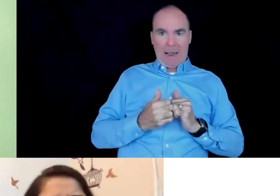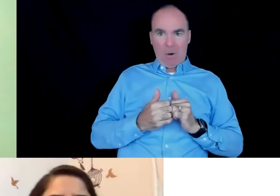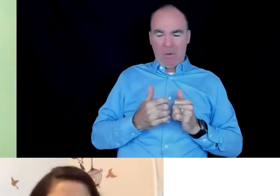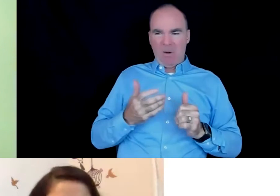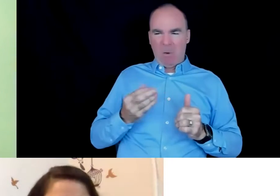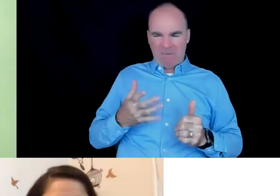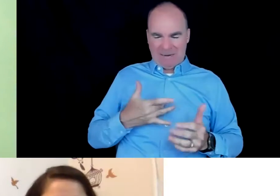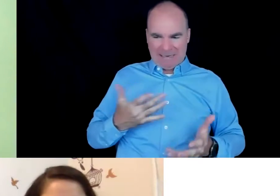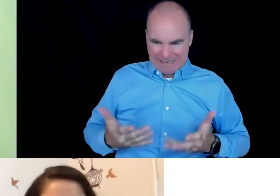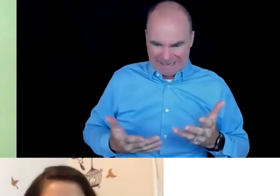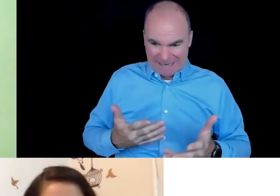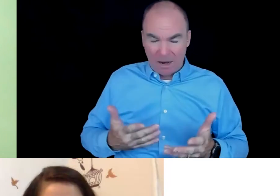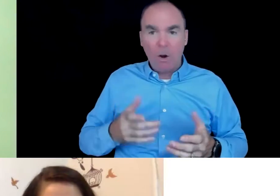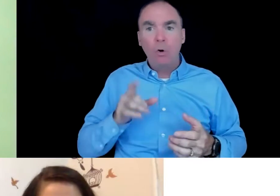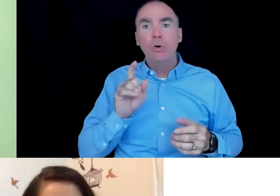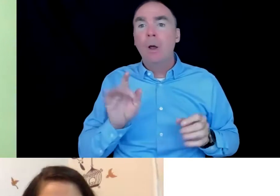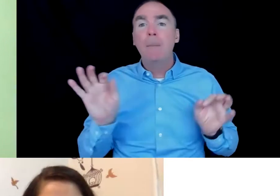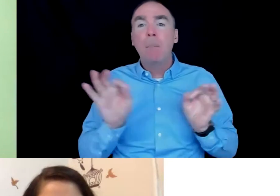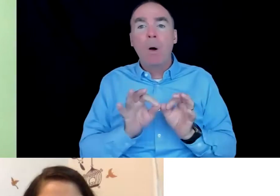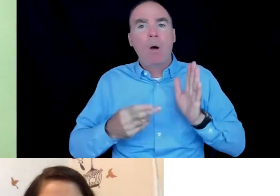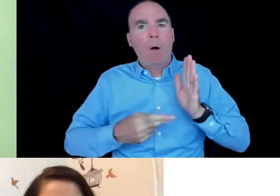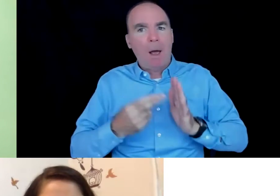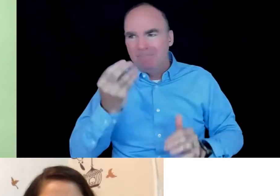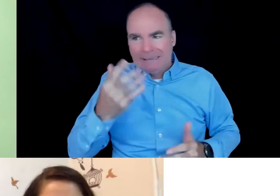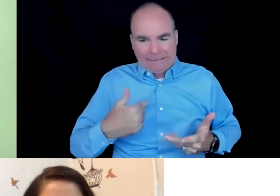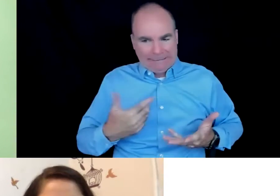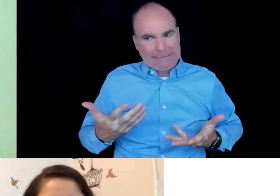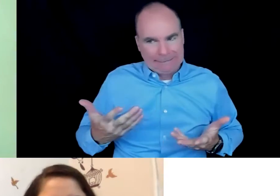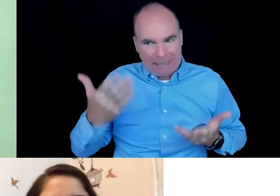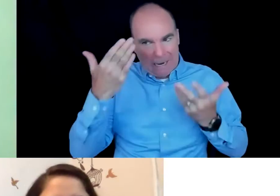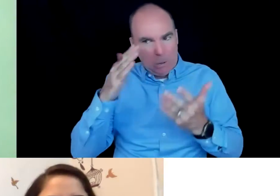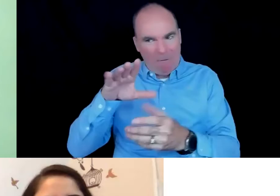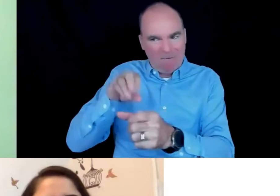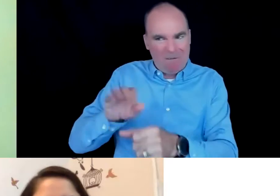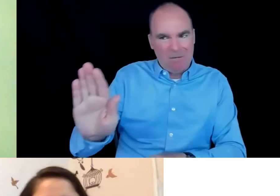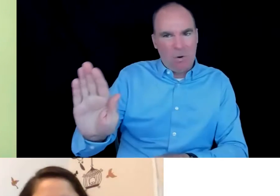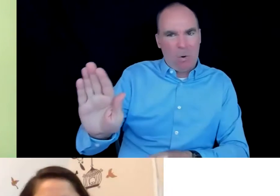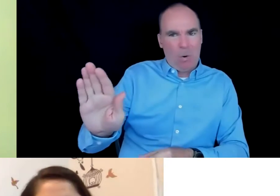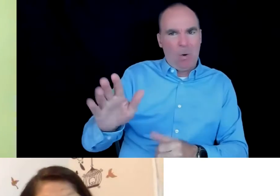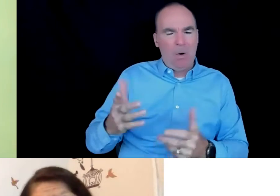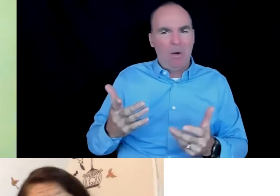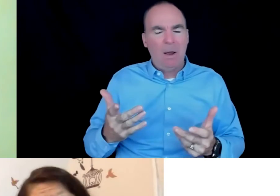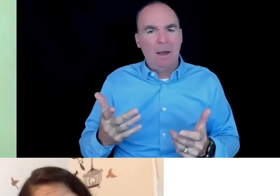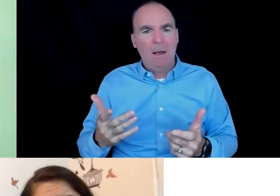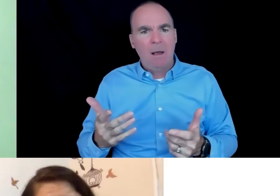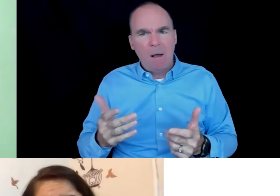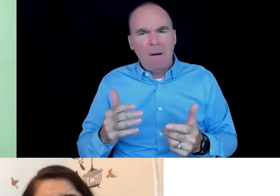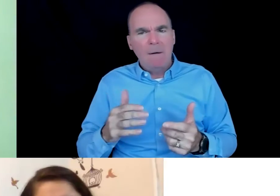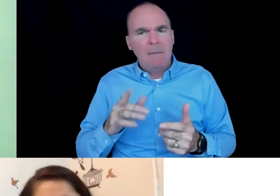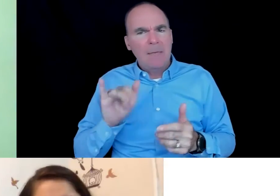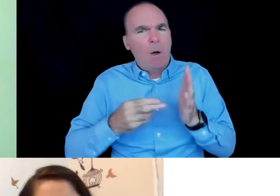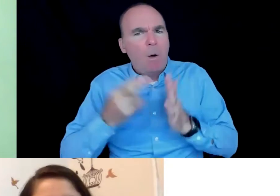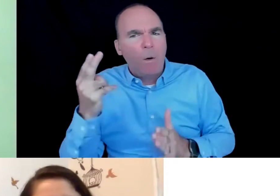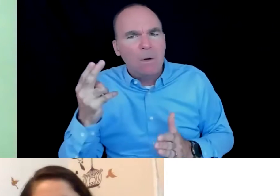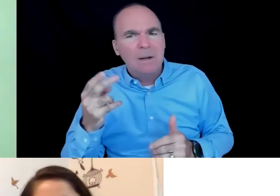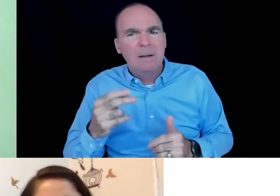and then do the work. It's not kind of, it shouldn't be, the responsibility or the onus shouldn't be on the members of